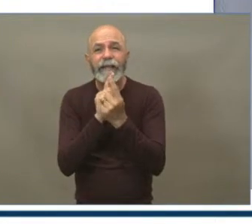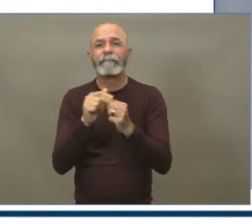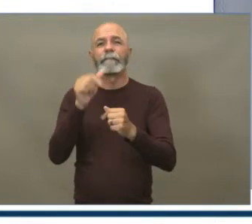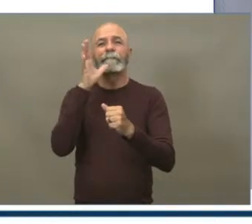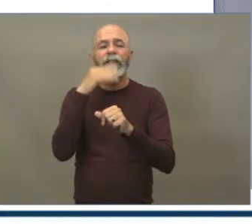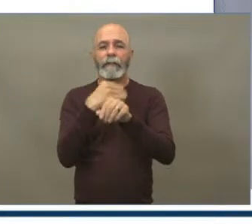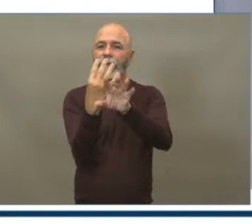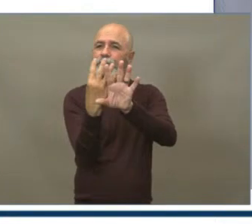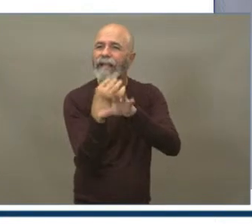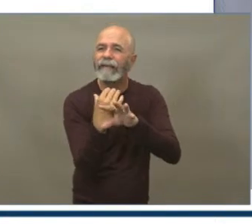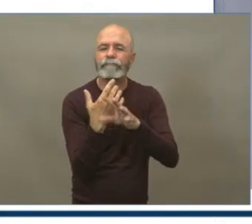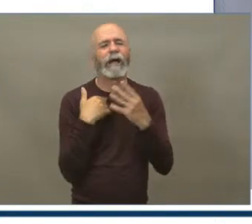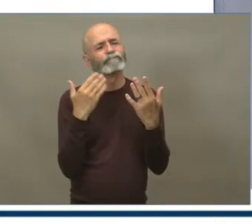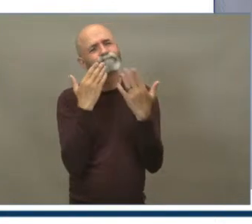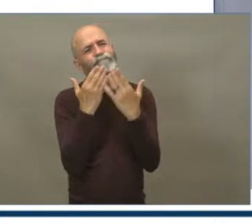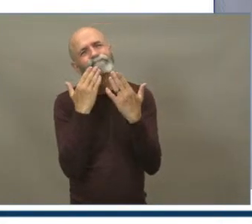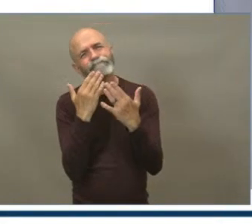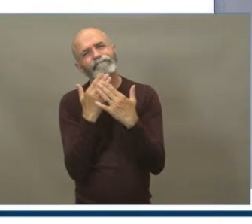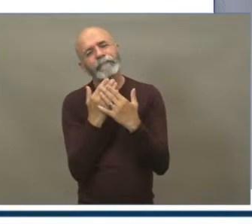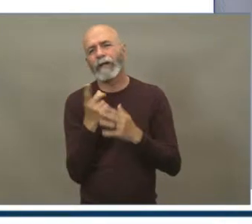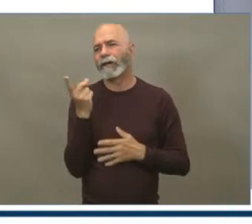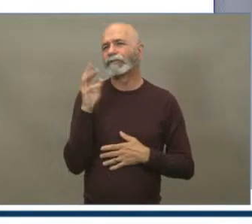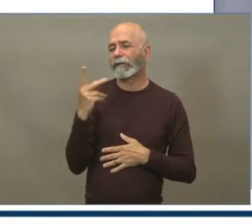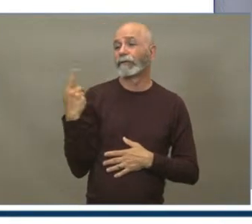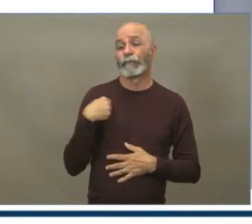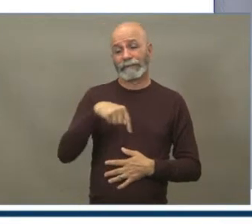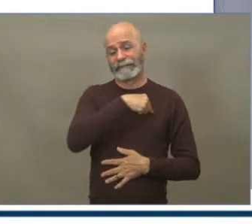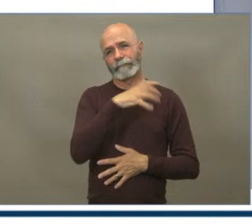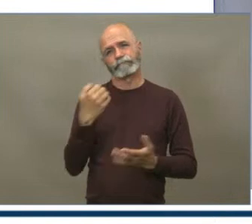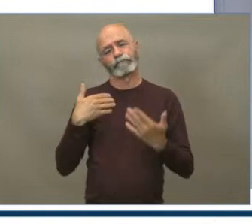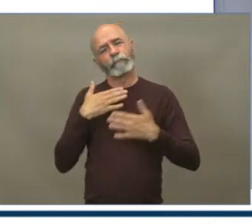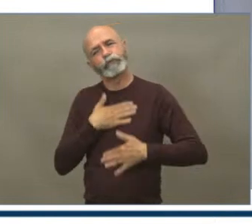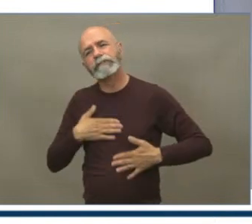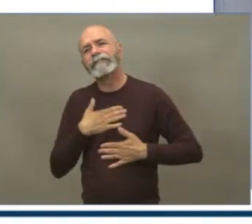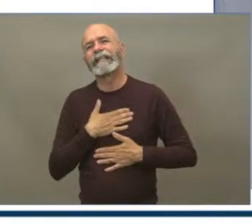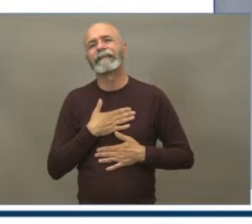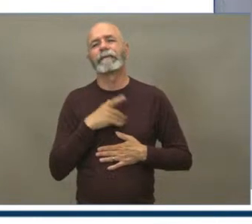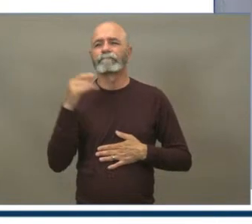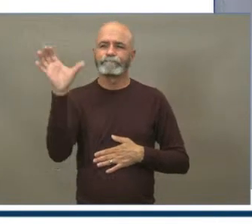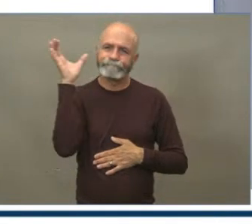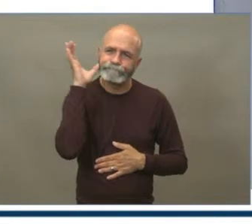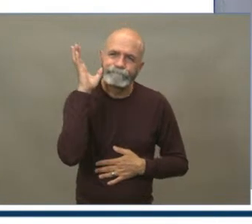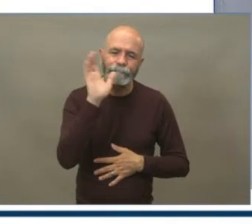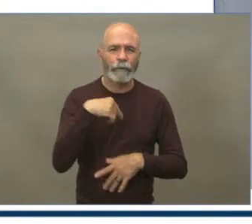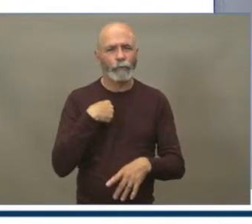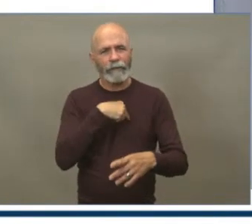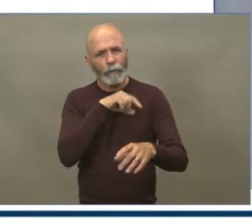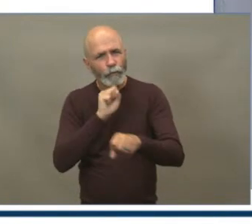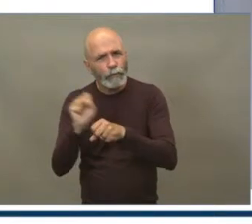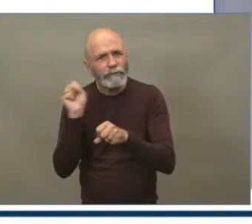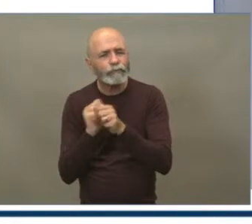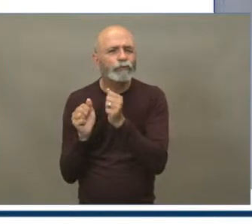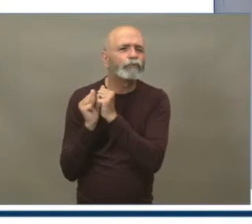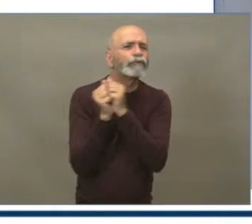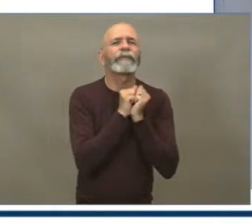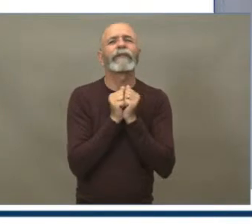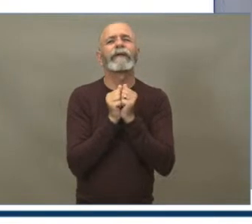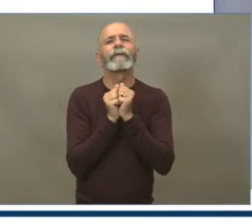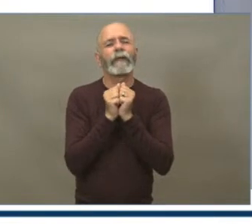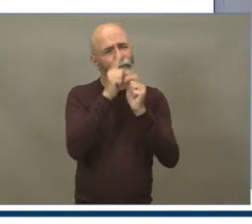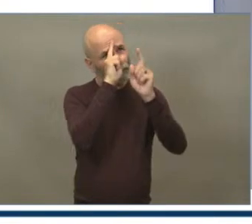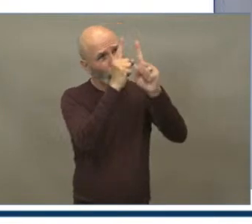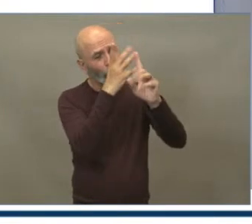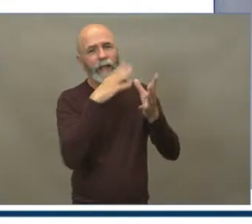Dr. Strang and I are so grateful for your cooperation and support as we work hard to reduce these numbers. By all accounts, it was a